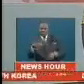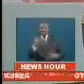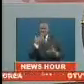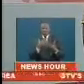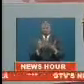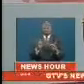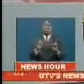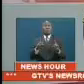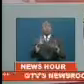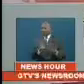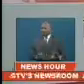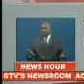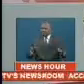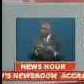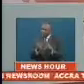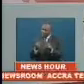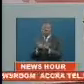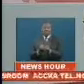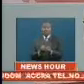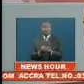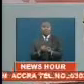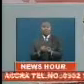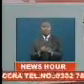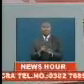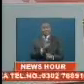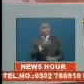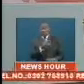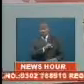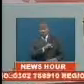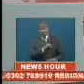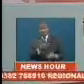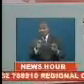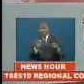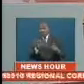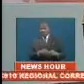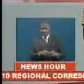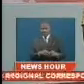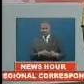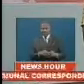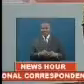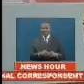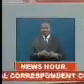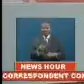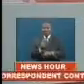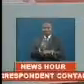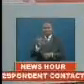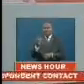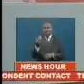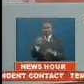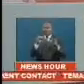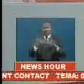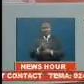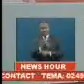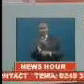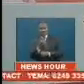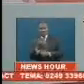quality education is a key driver in the determination to provide quality education. At the launch of the 2014 Teachers' Day, there